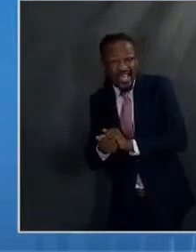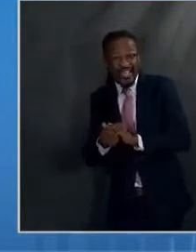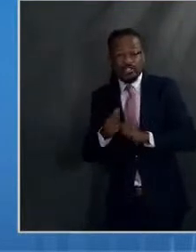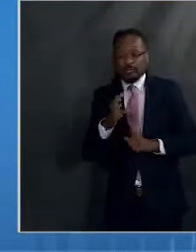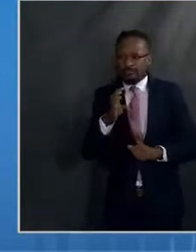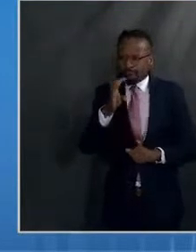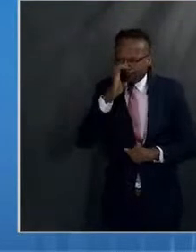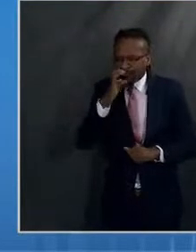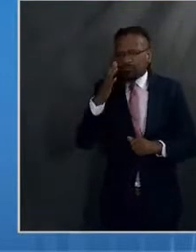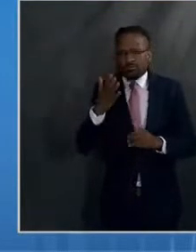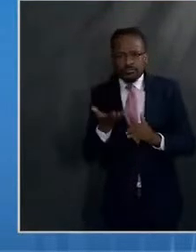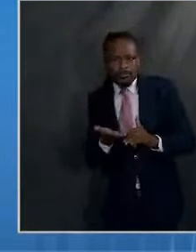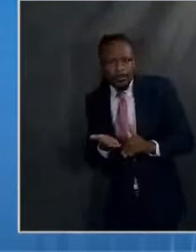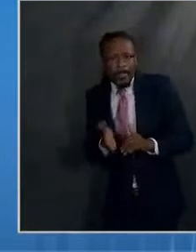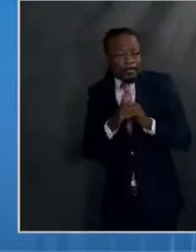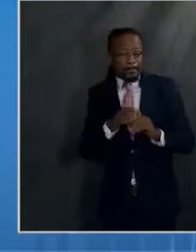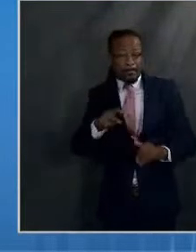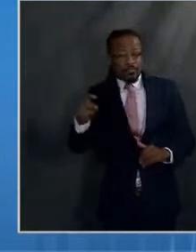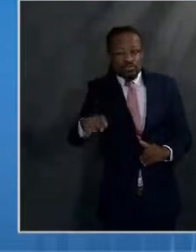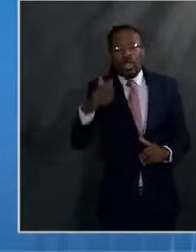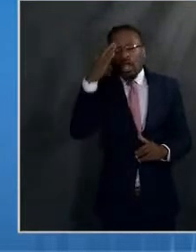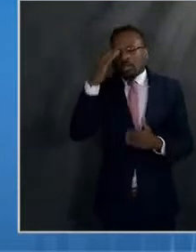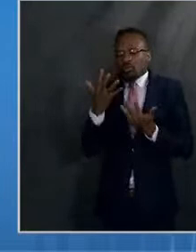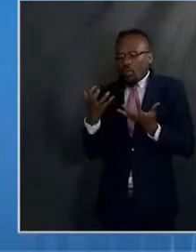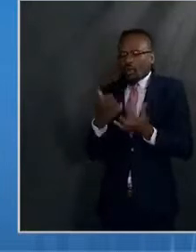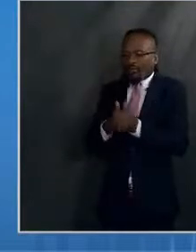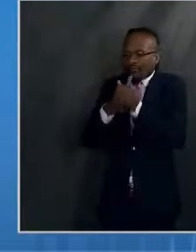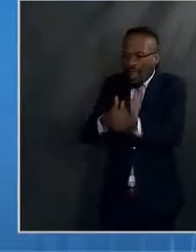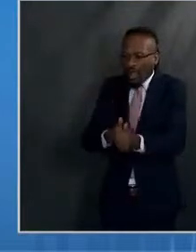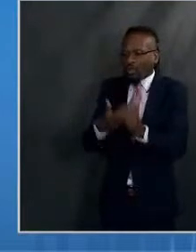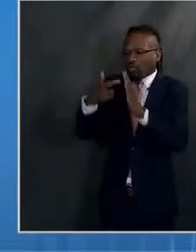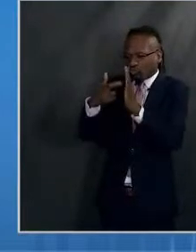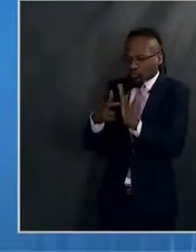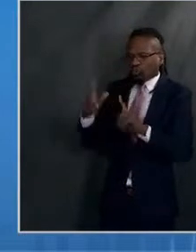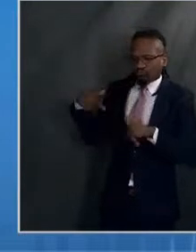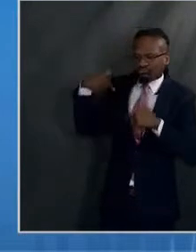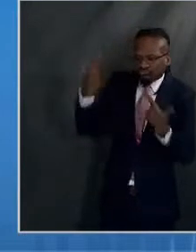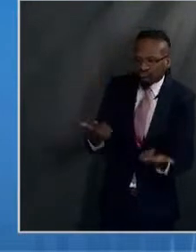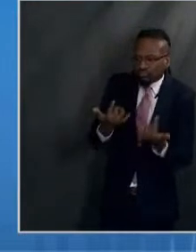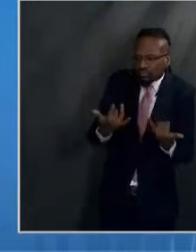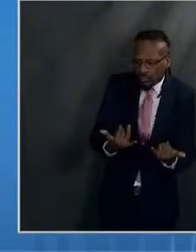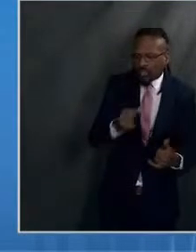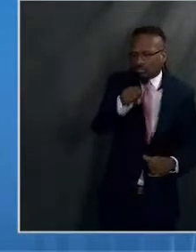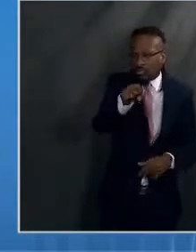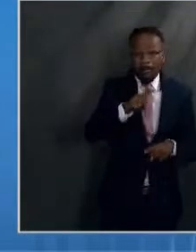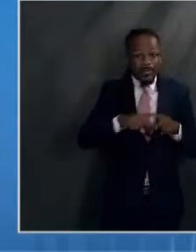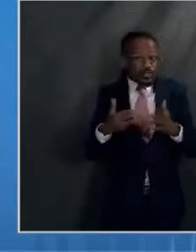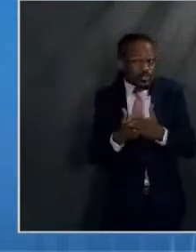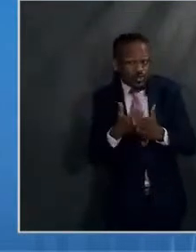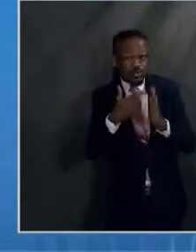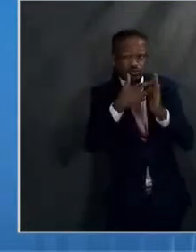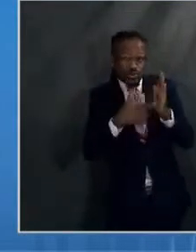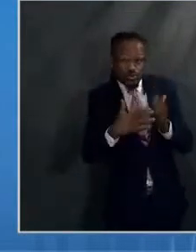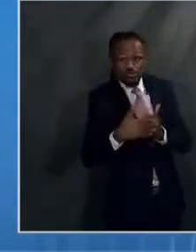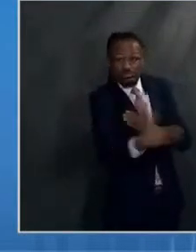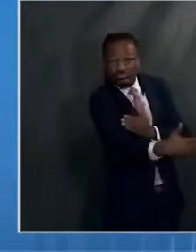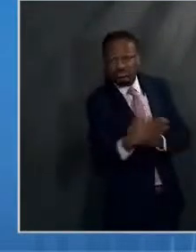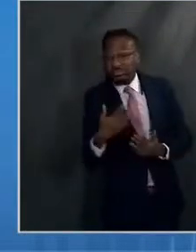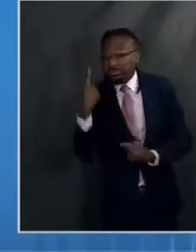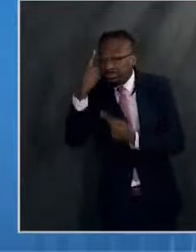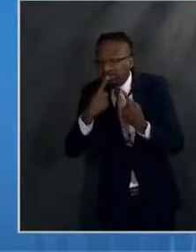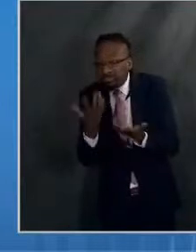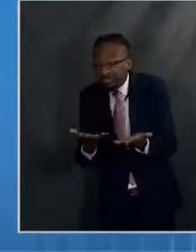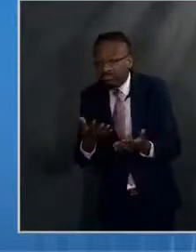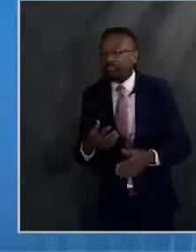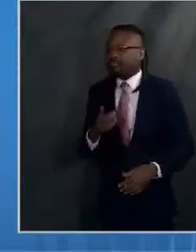now more than ever, but are you thinking about any new guidelines potentially? Dr. Fauci? Well, the answer is we